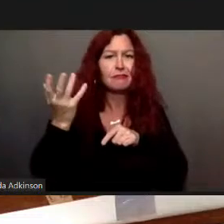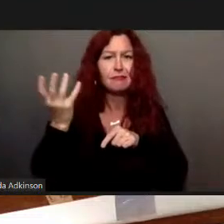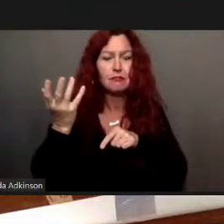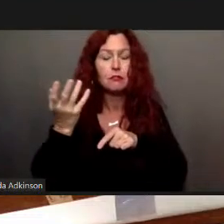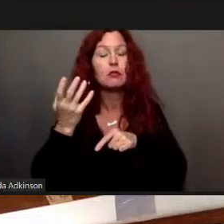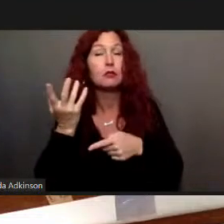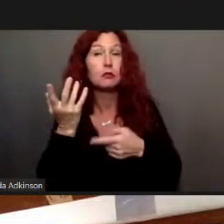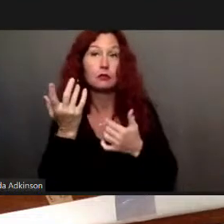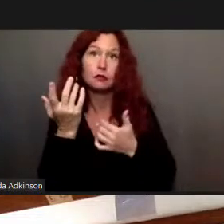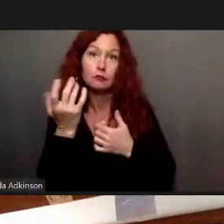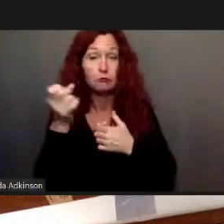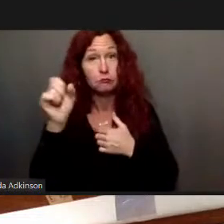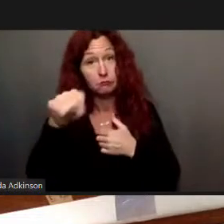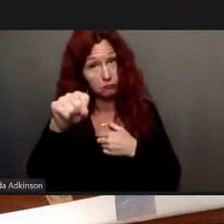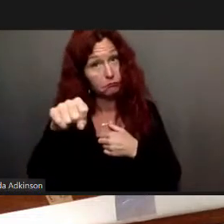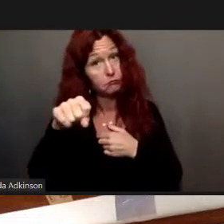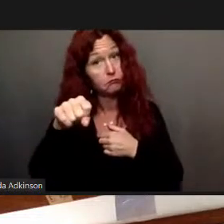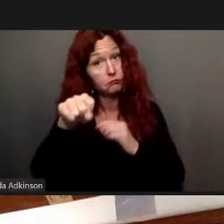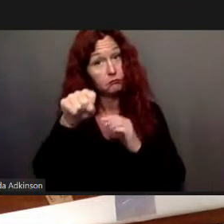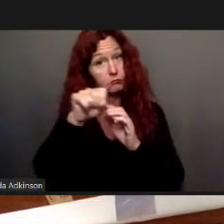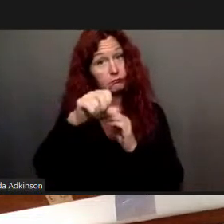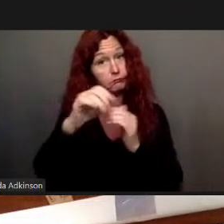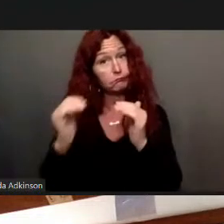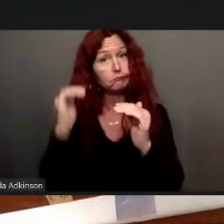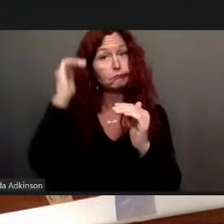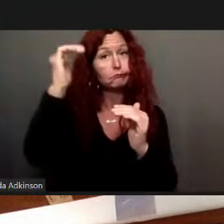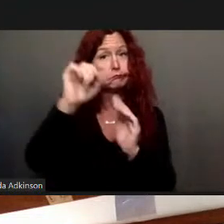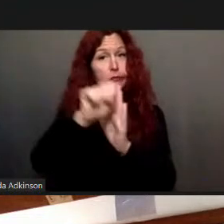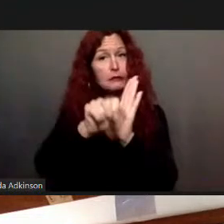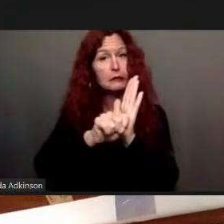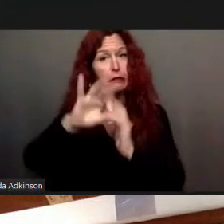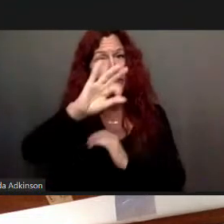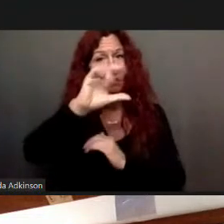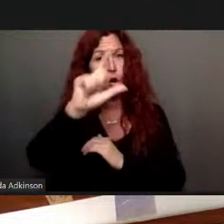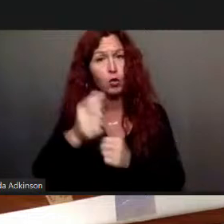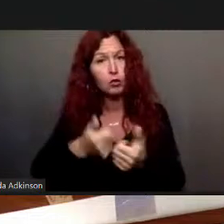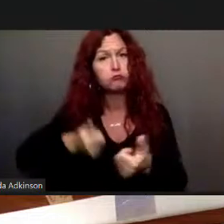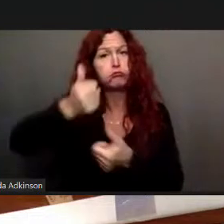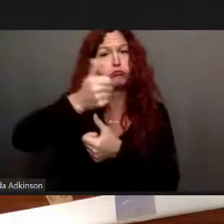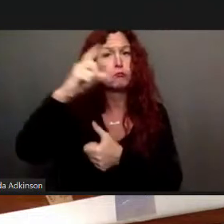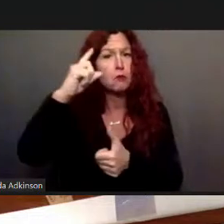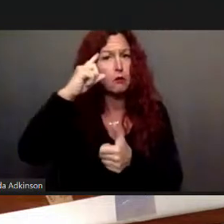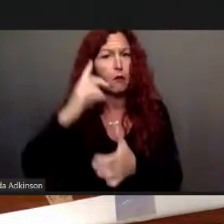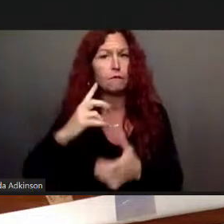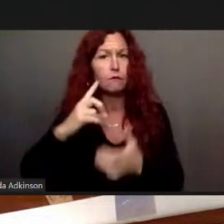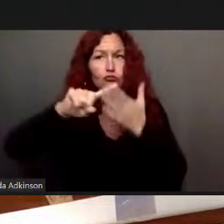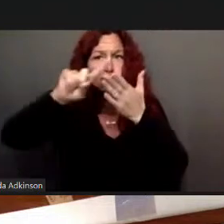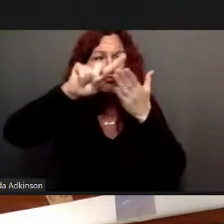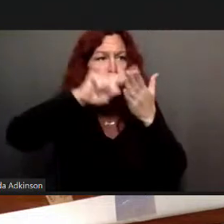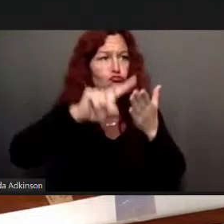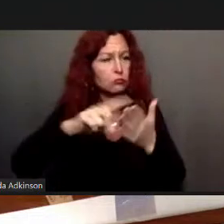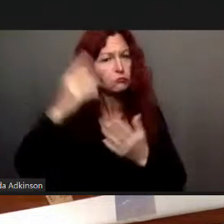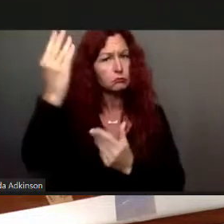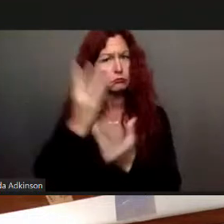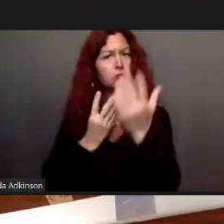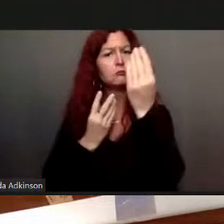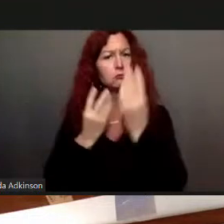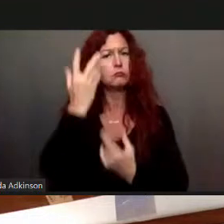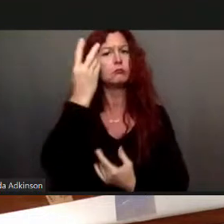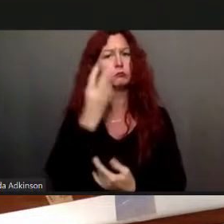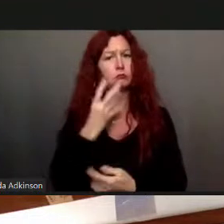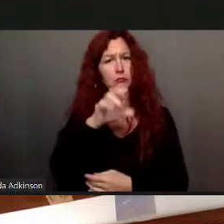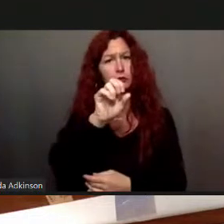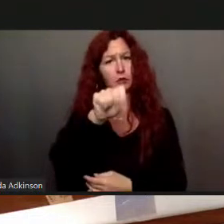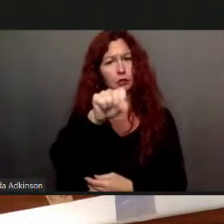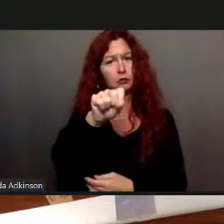state, and the Department of Health is actually zooming in on certain what they consider to be problem areas.